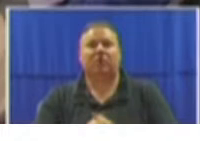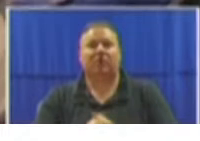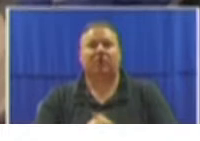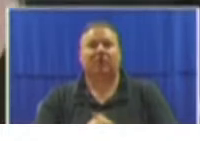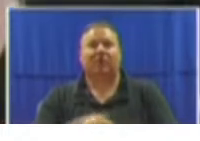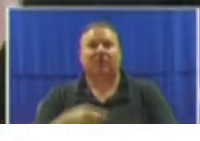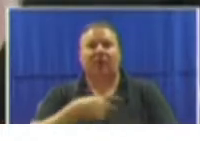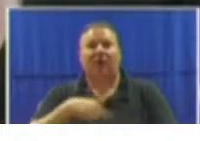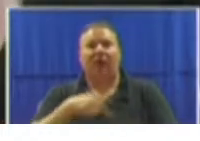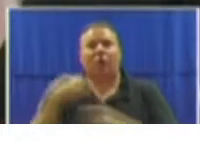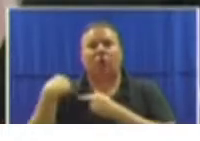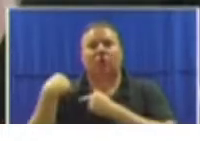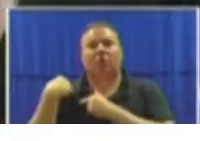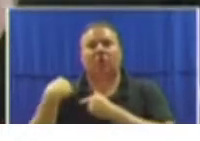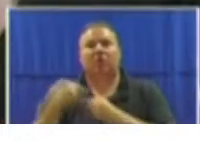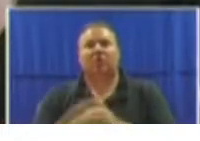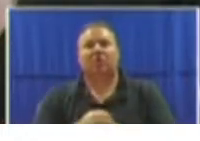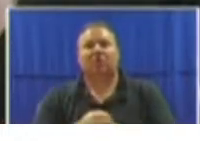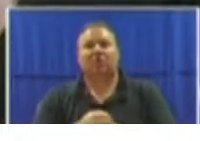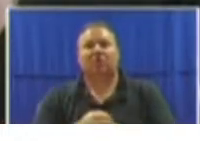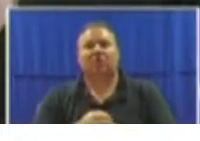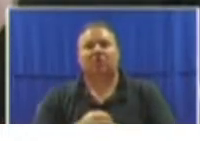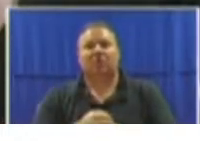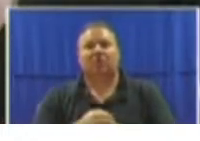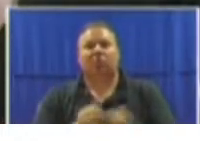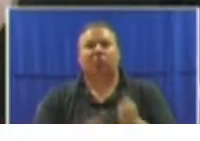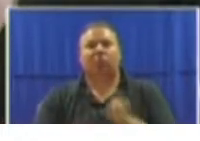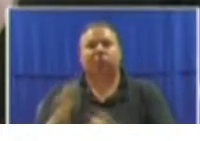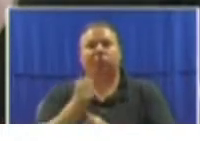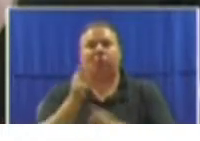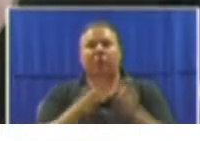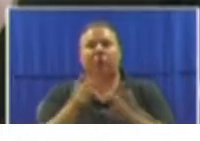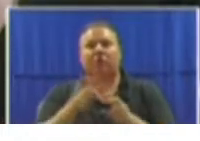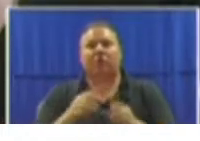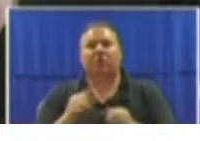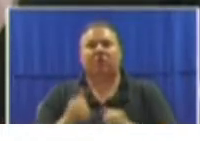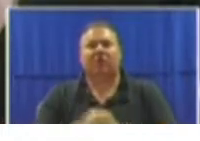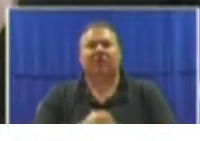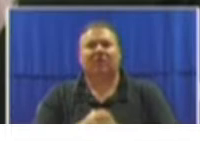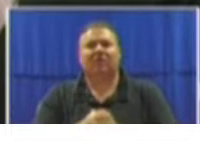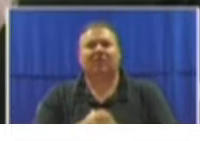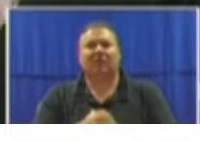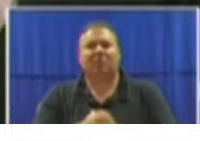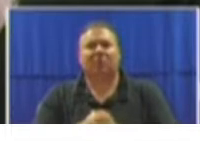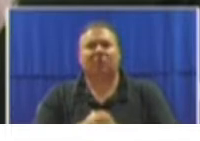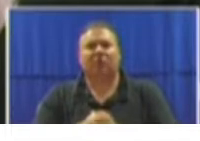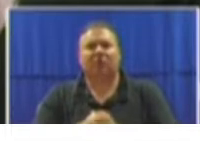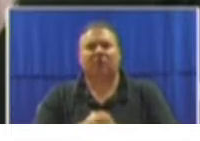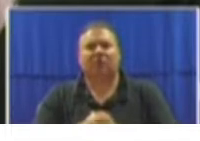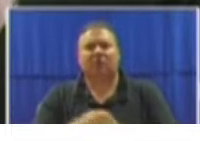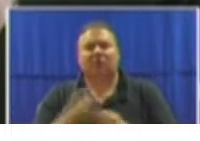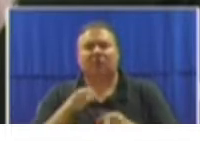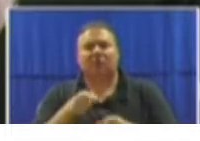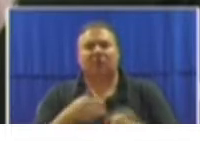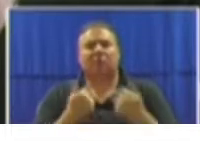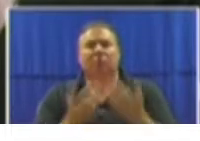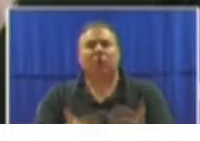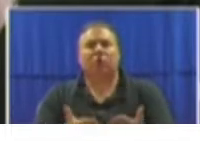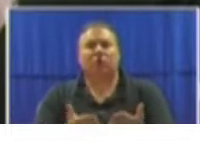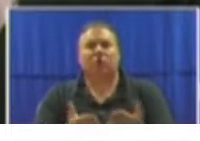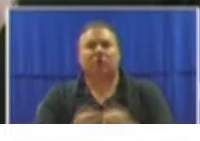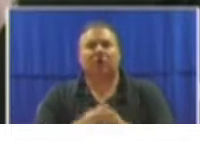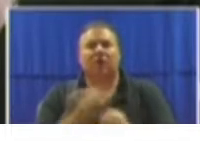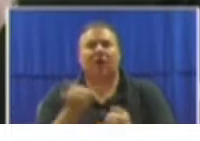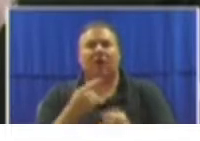duty to hold the executive to account, but this motion is not about that. Like I said earlier, it